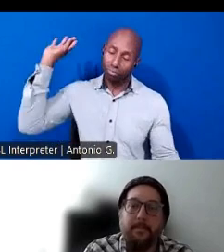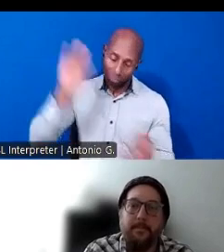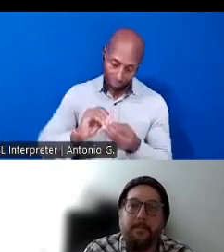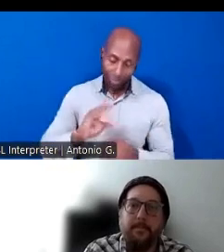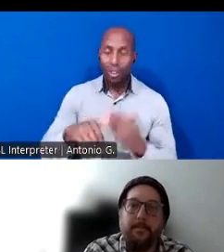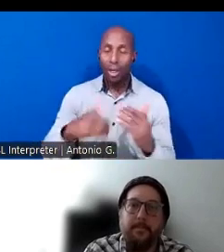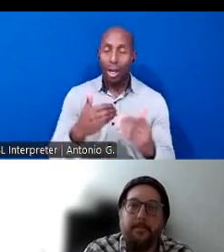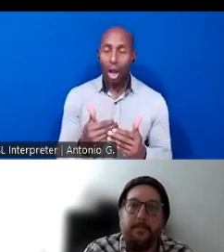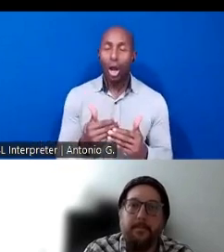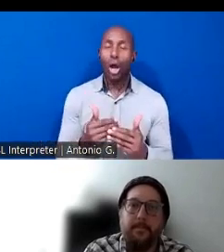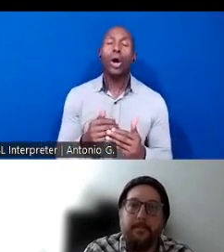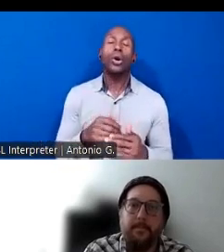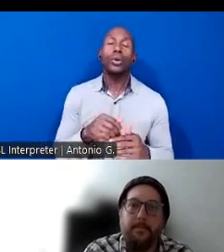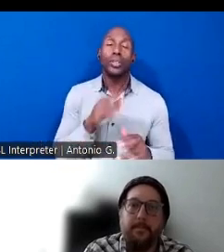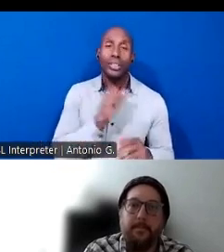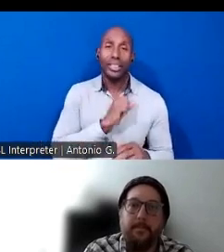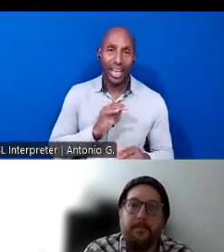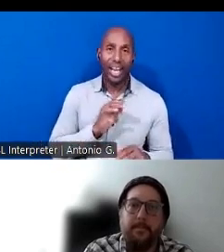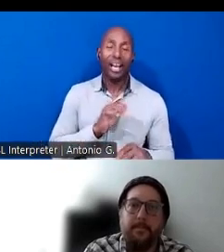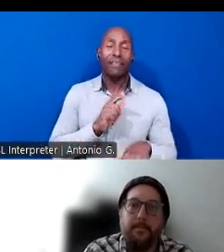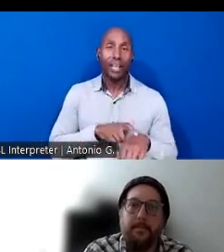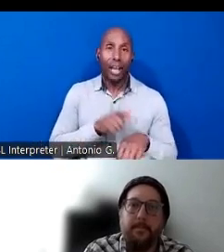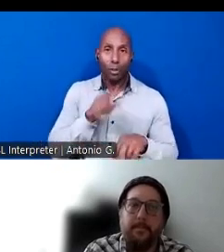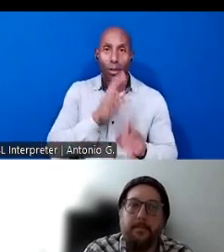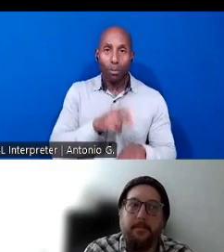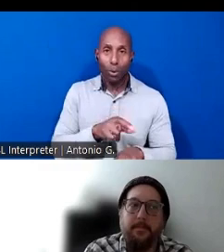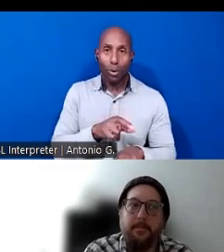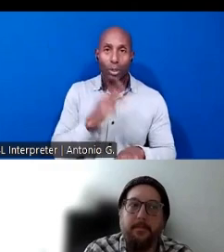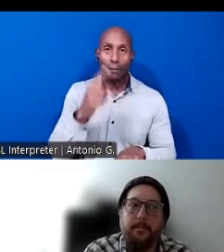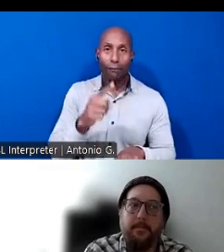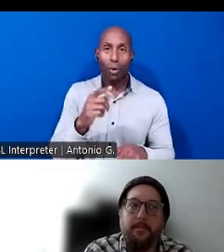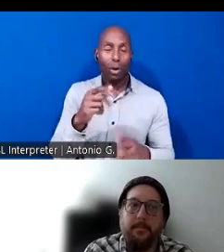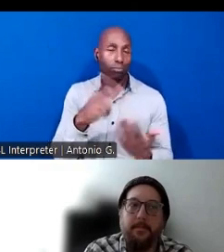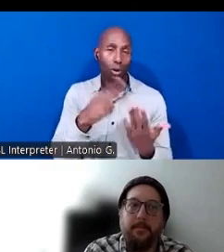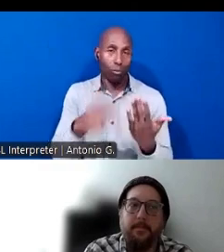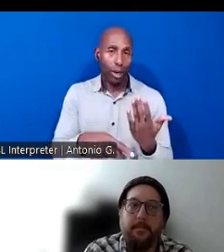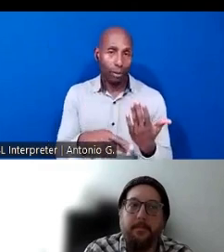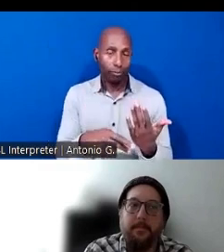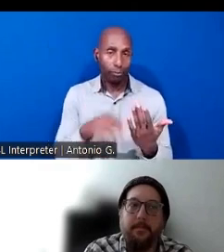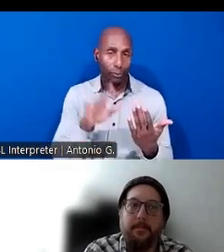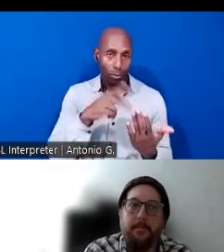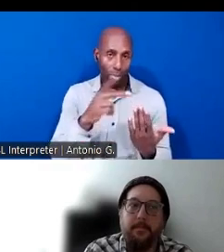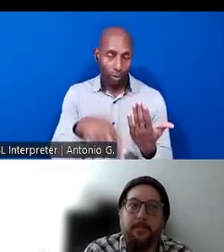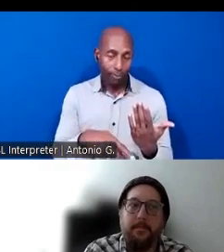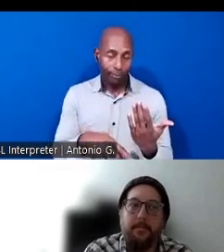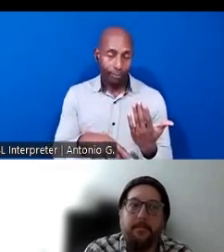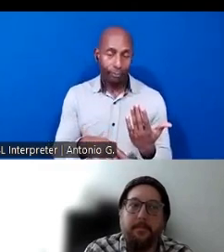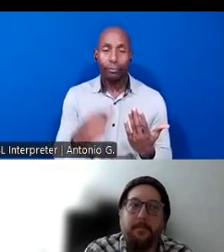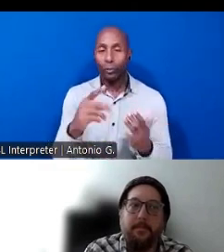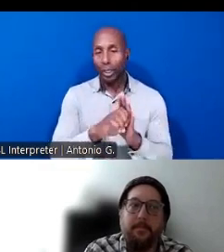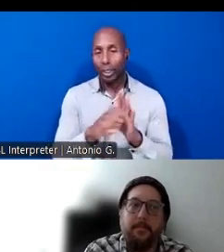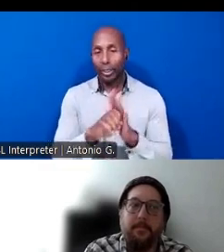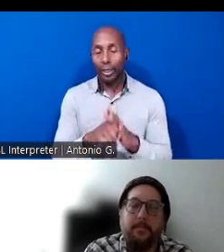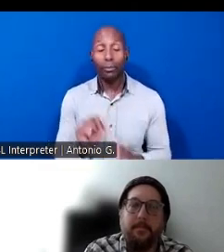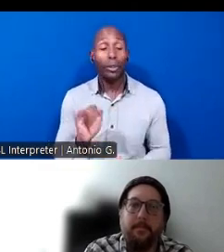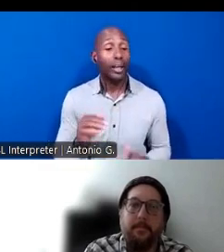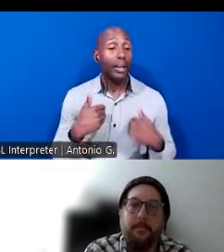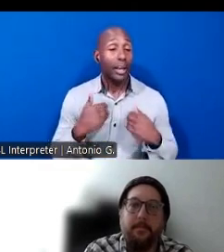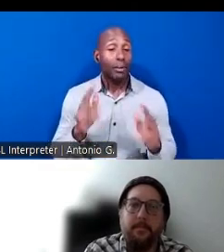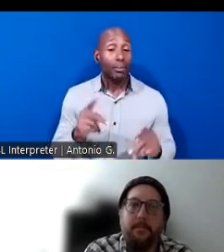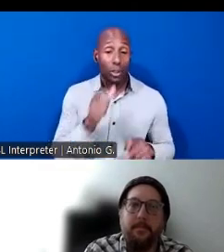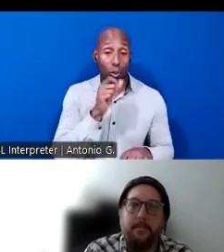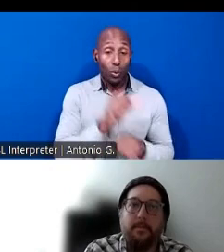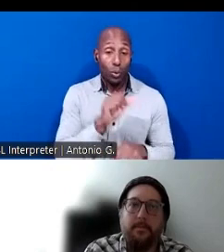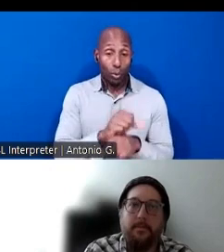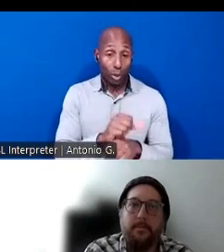time for a program. And to give you an example of this, if you have someone who works at an agency